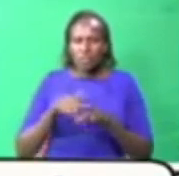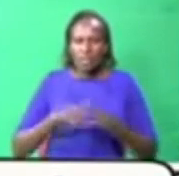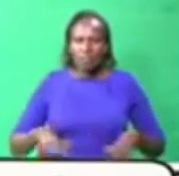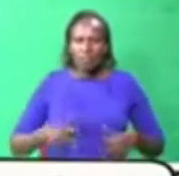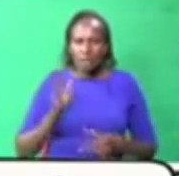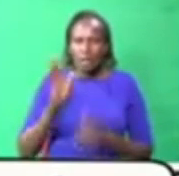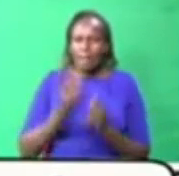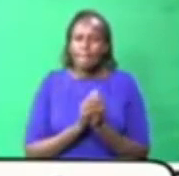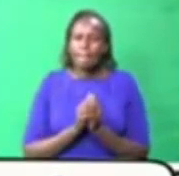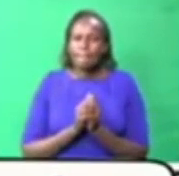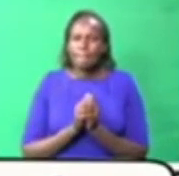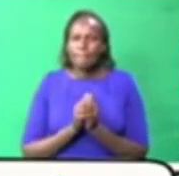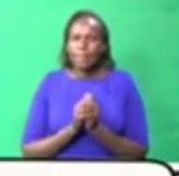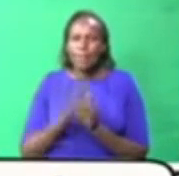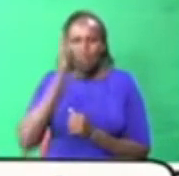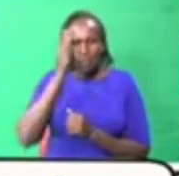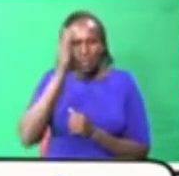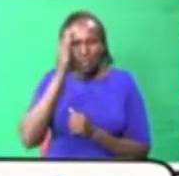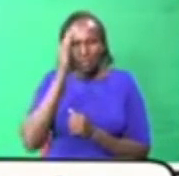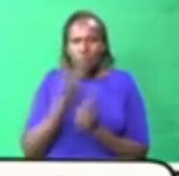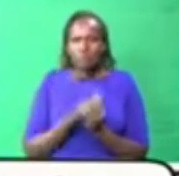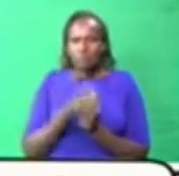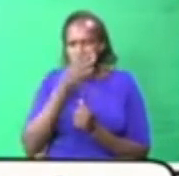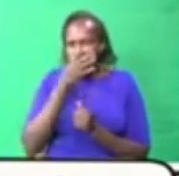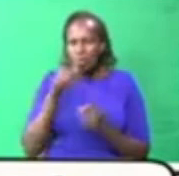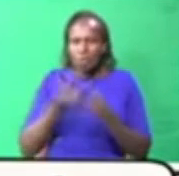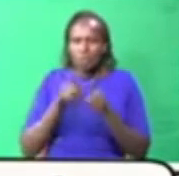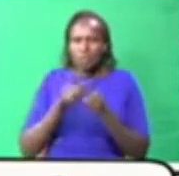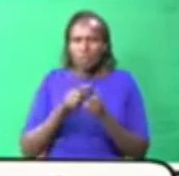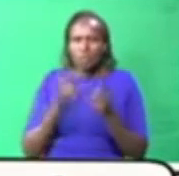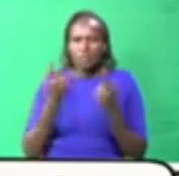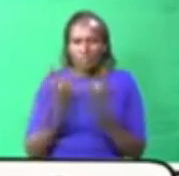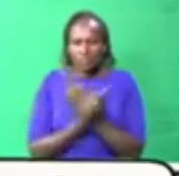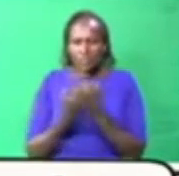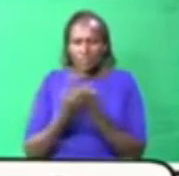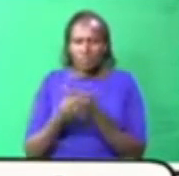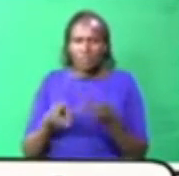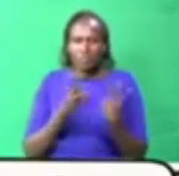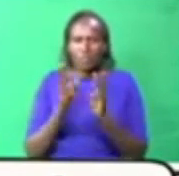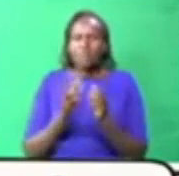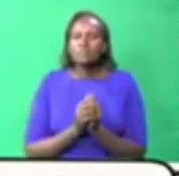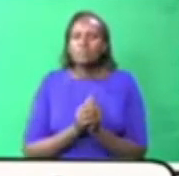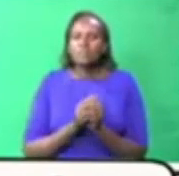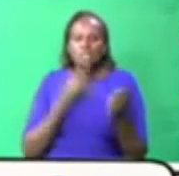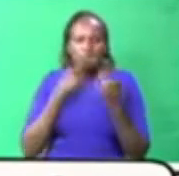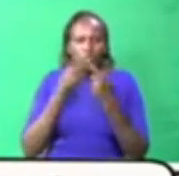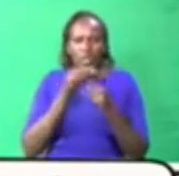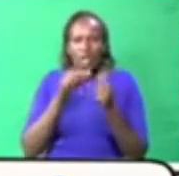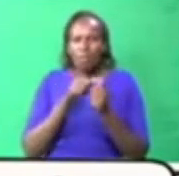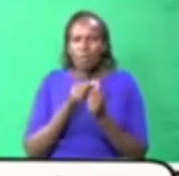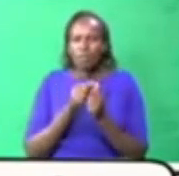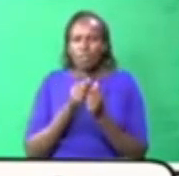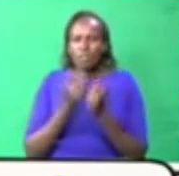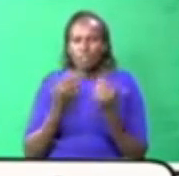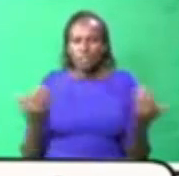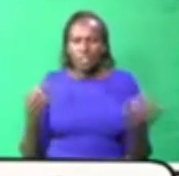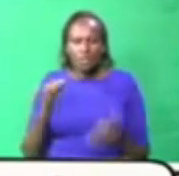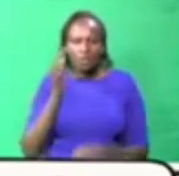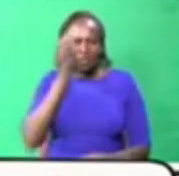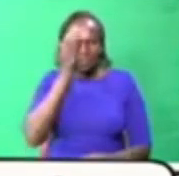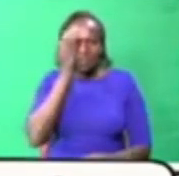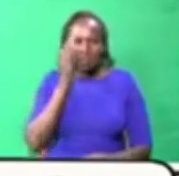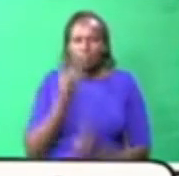Tumejua Mungu na njia tofauti. Biblia inaongea kuhusu wana wa Israeli comparison ya wana wa Israeli na